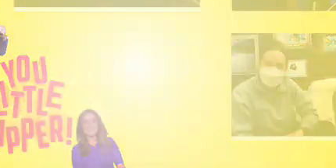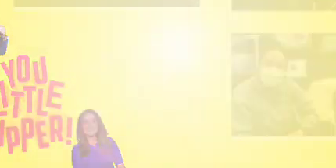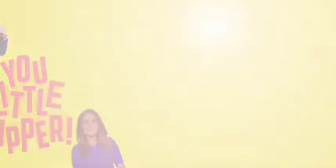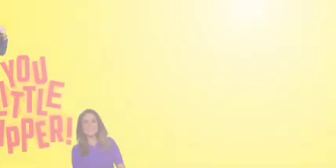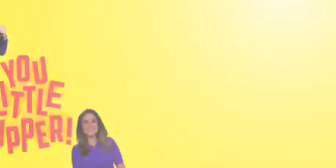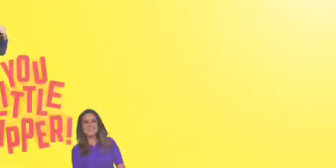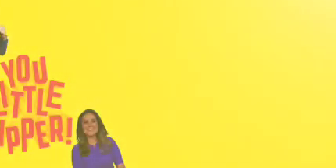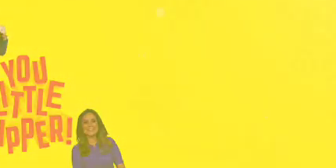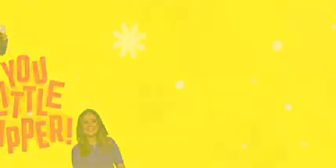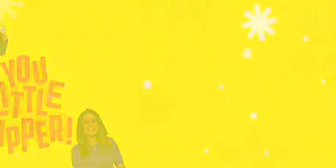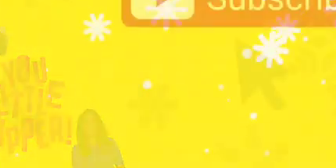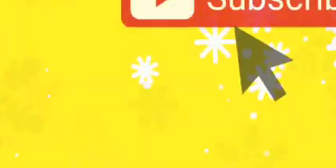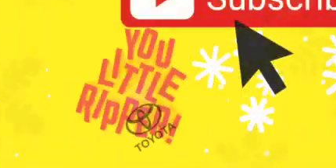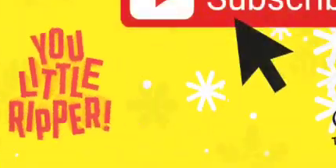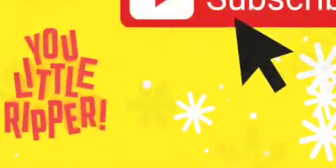Goodbye.